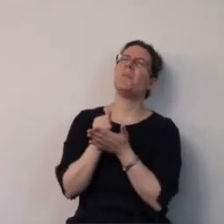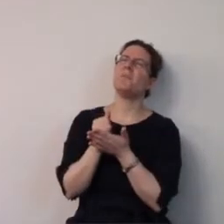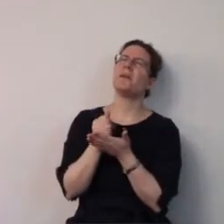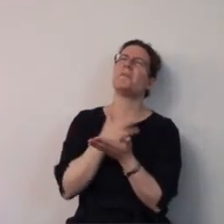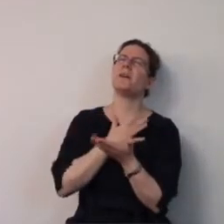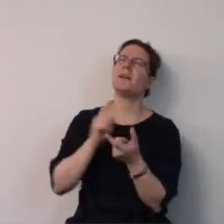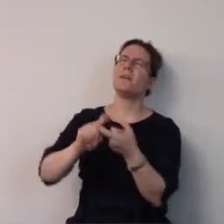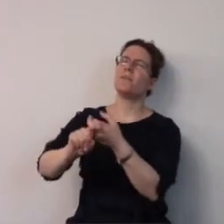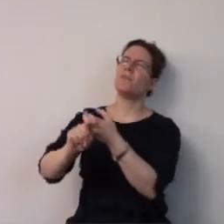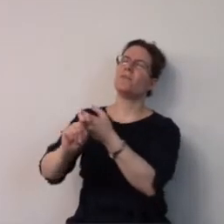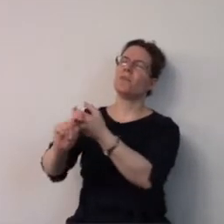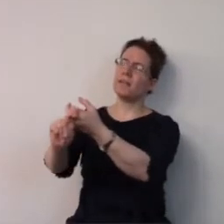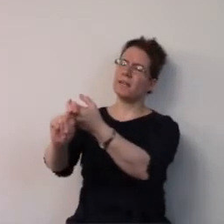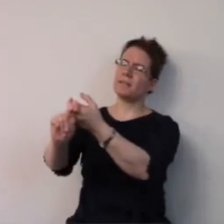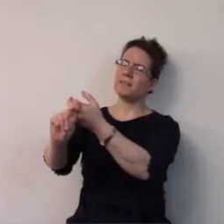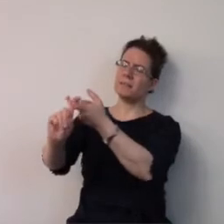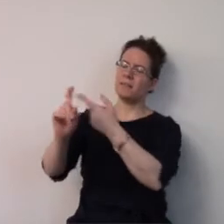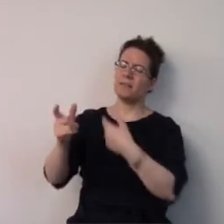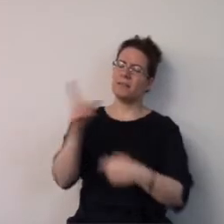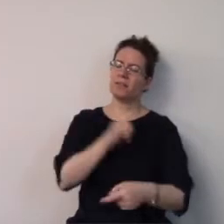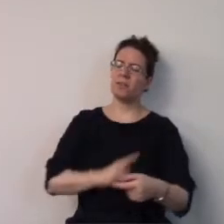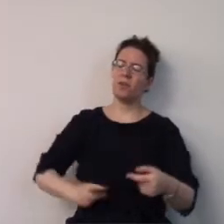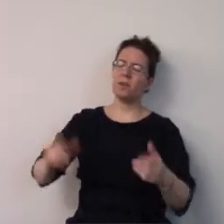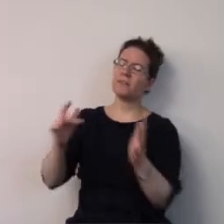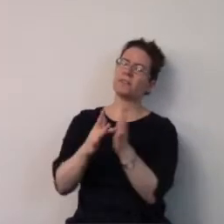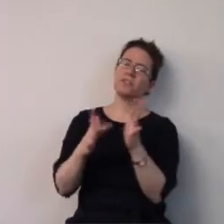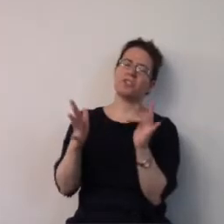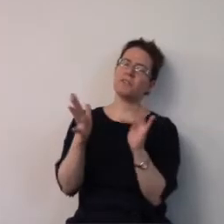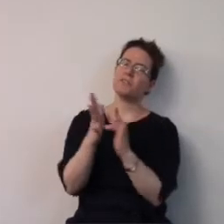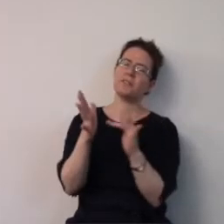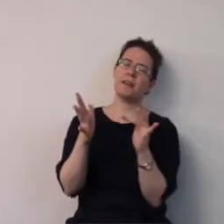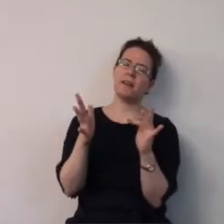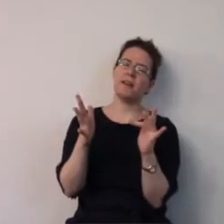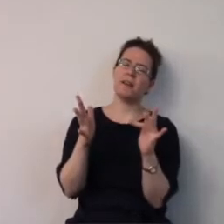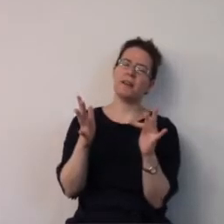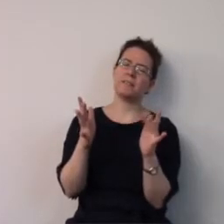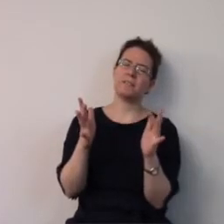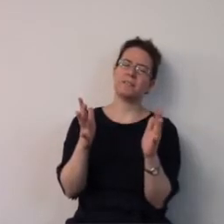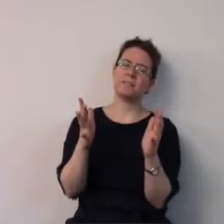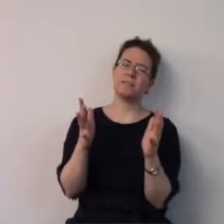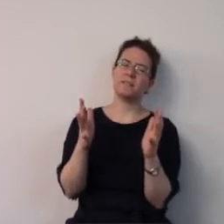we cannot see. Come